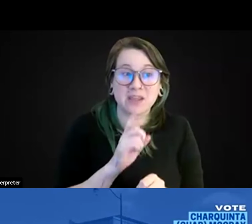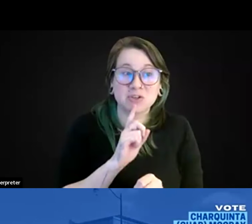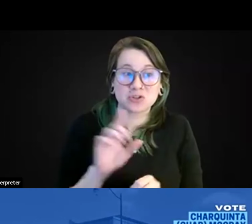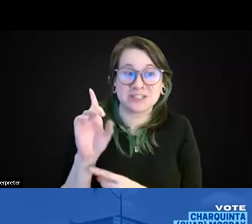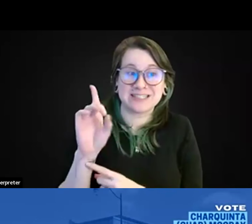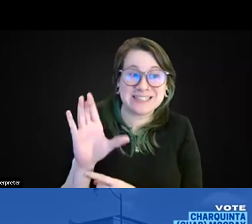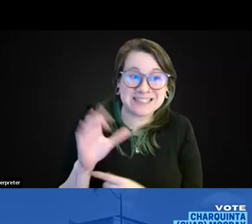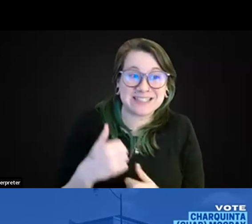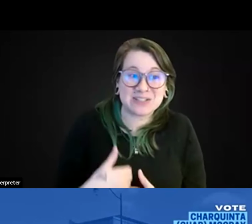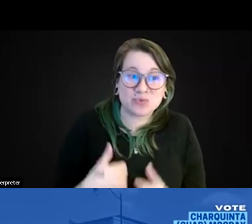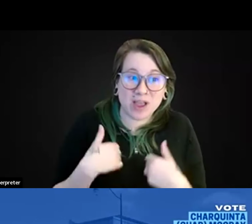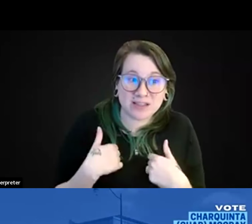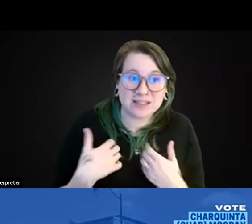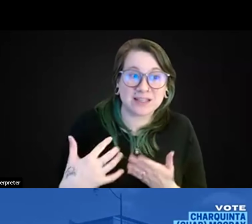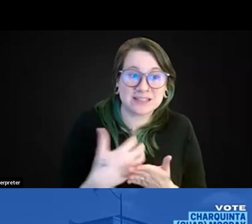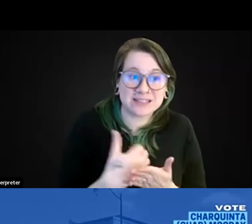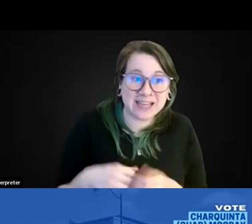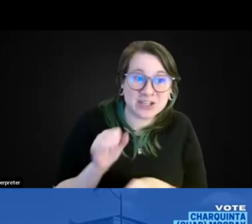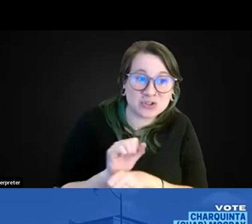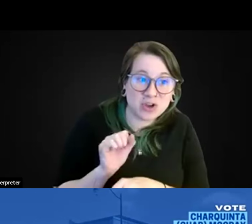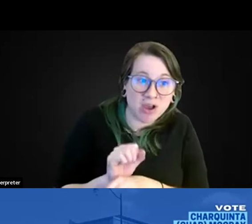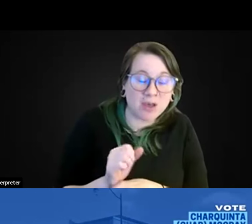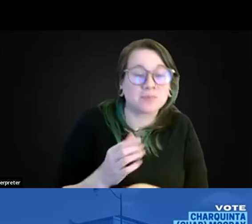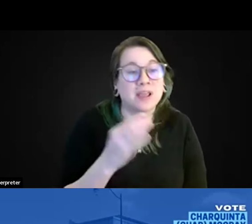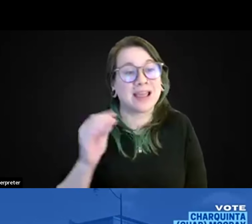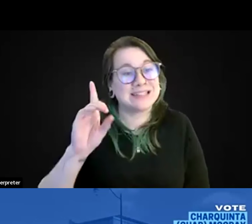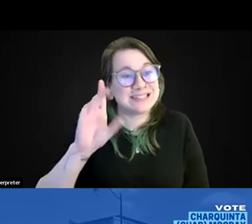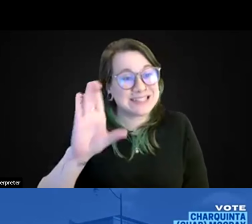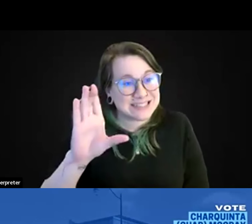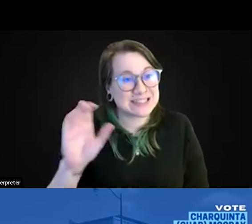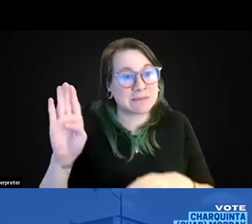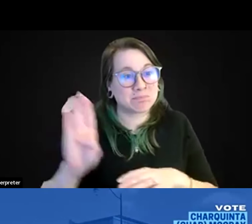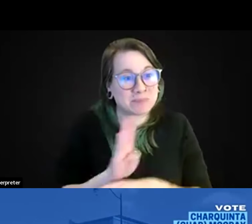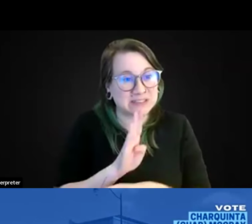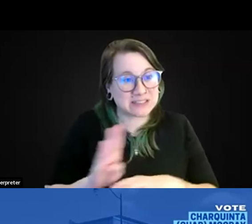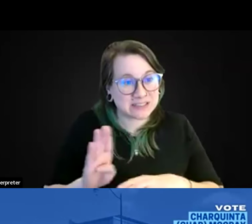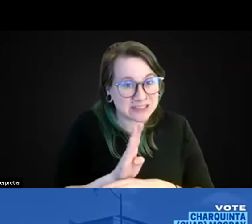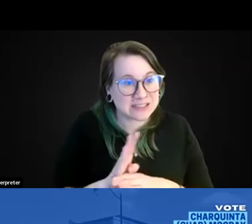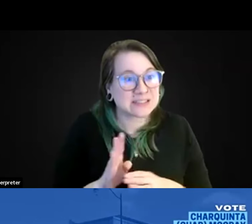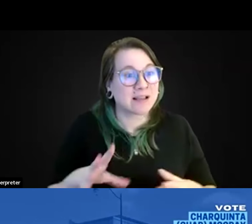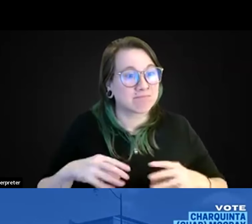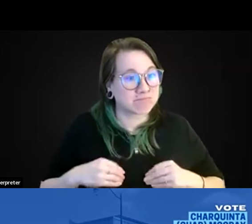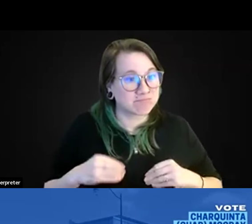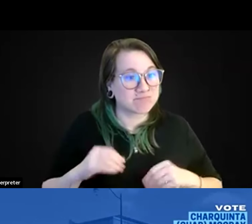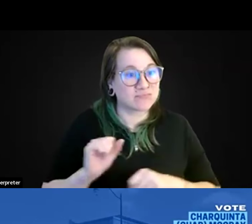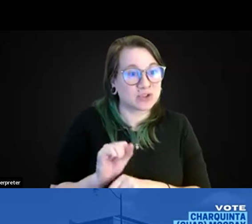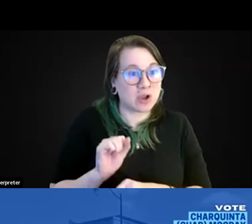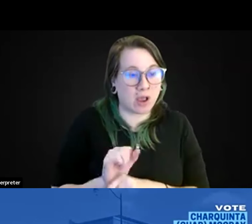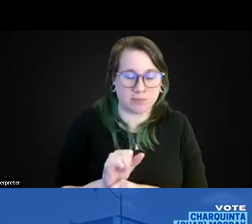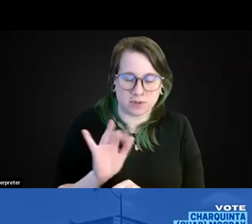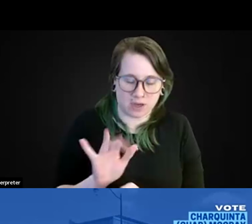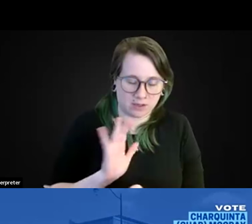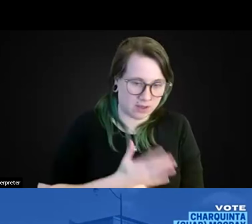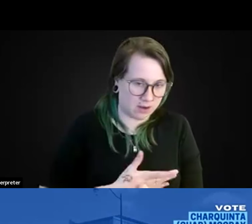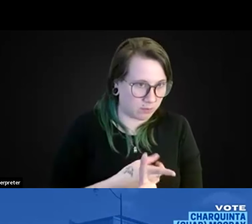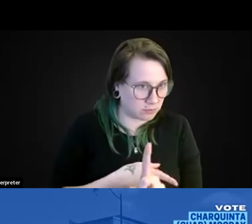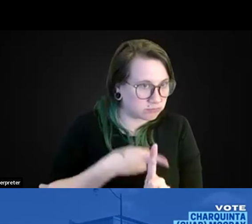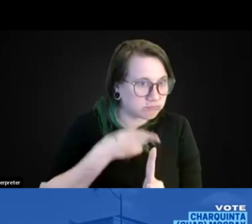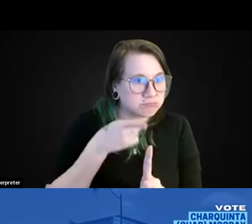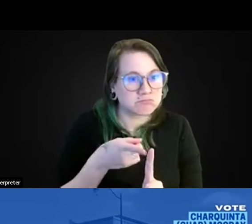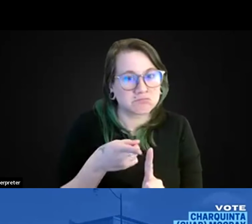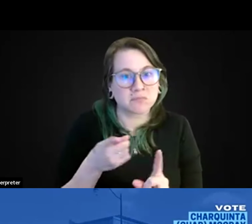jobs and making sure that DC entrepreneurs and companies get jobs, that is undoubtedly not only something that we've heard,